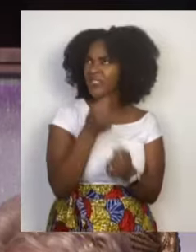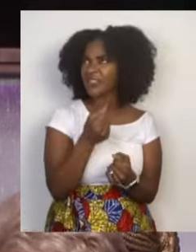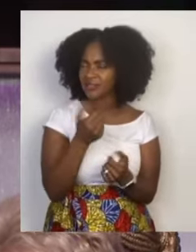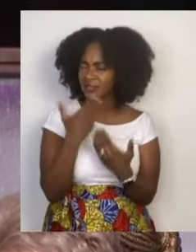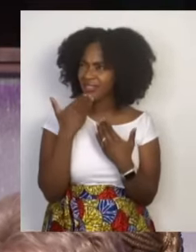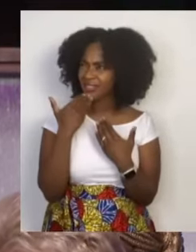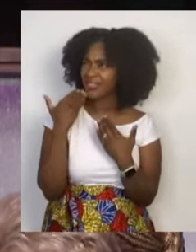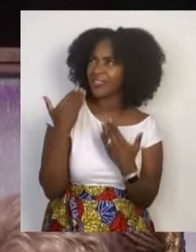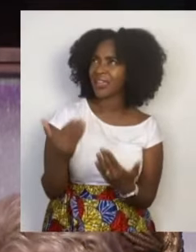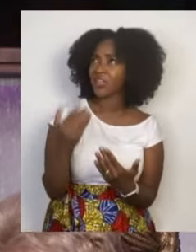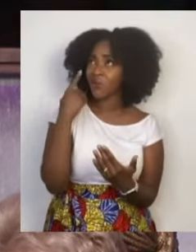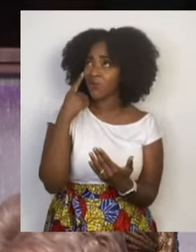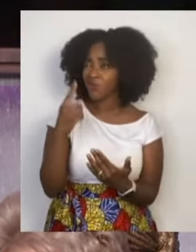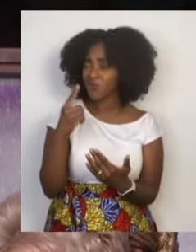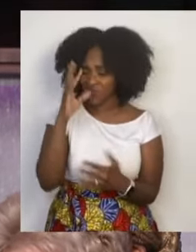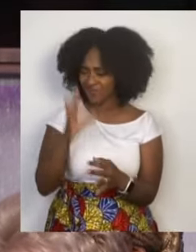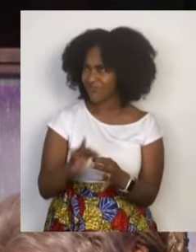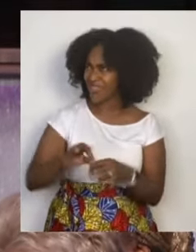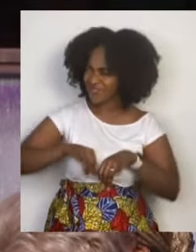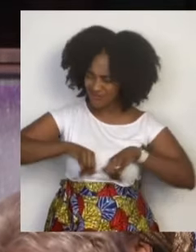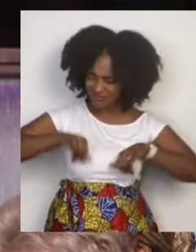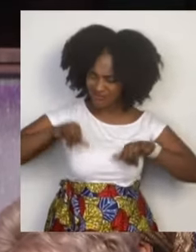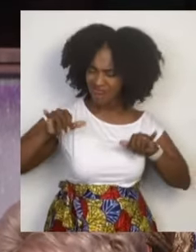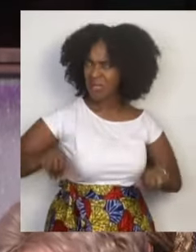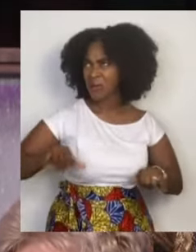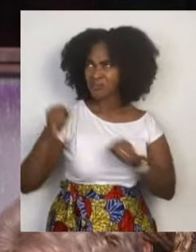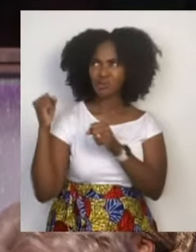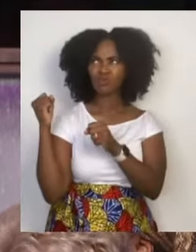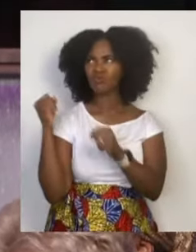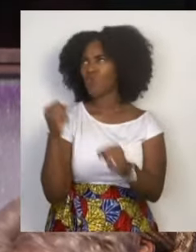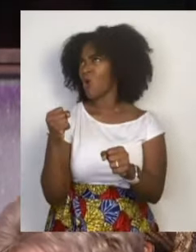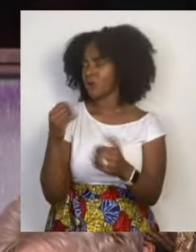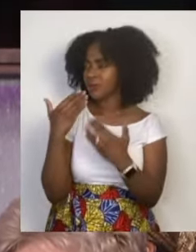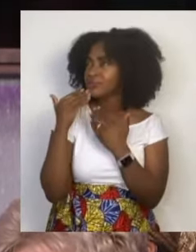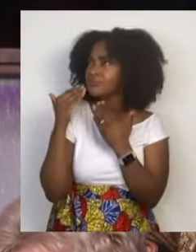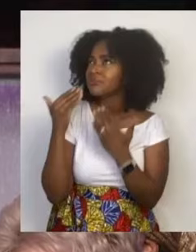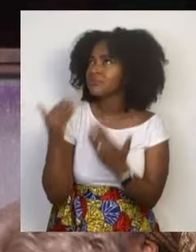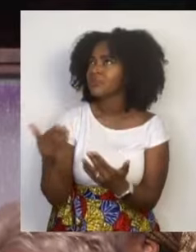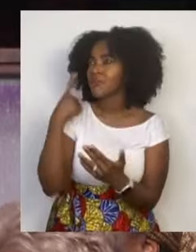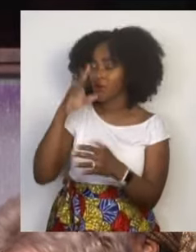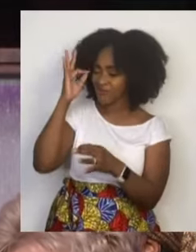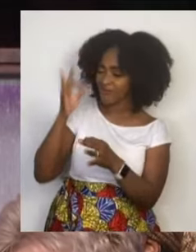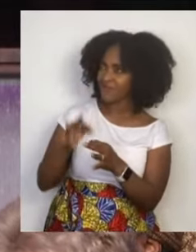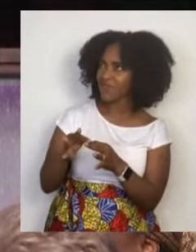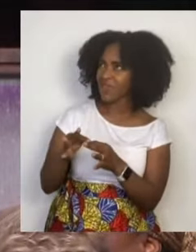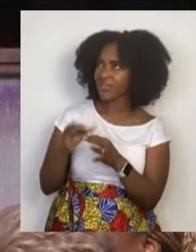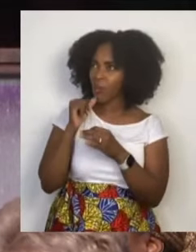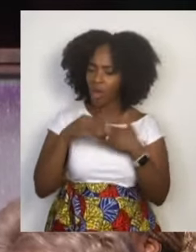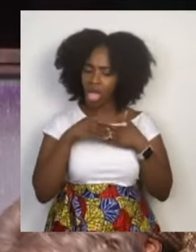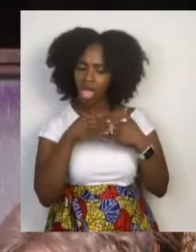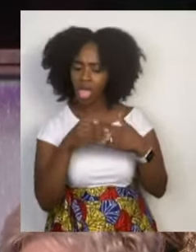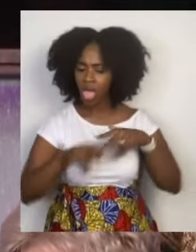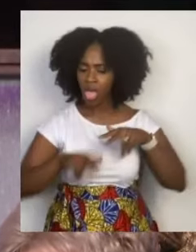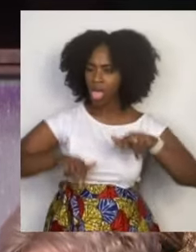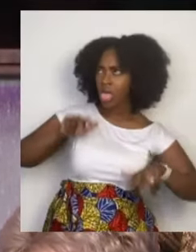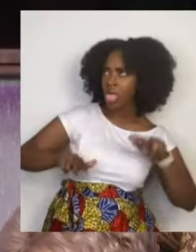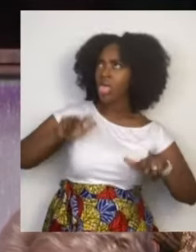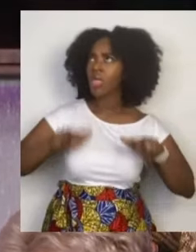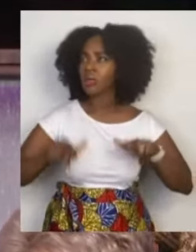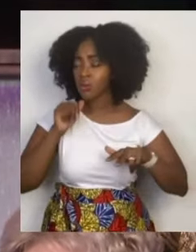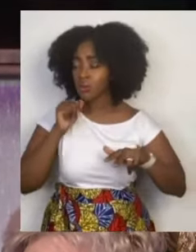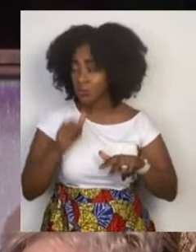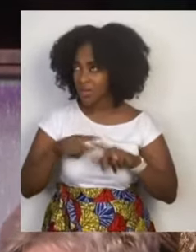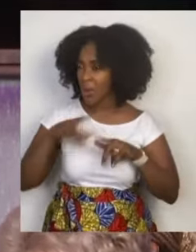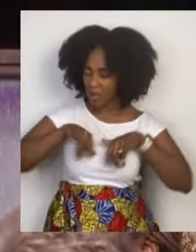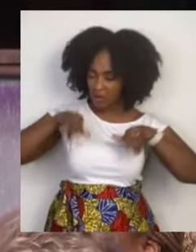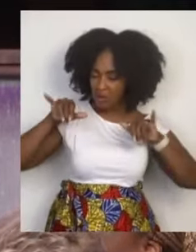for a stand of faith that will not waver. Father, I thank you right now that your word is sure. I thank you that